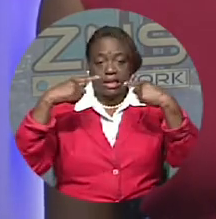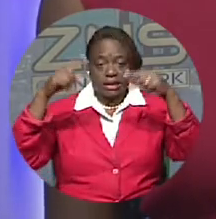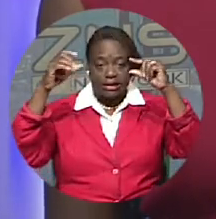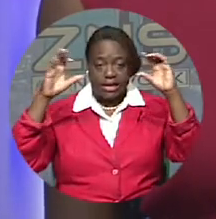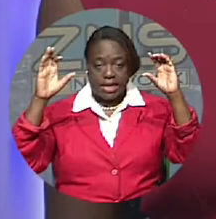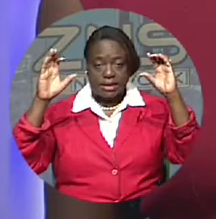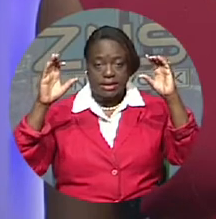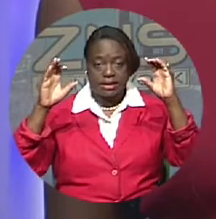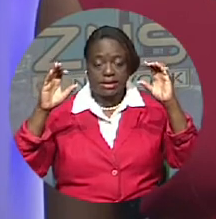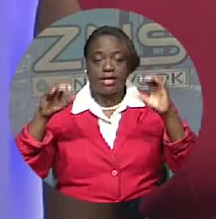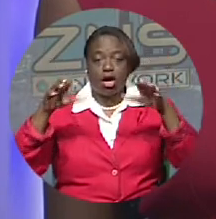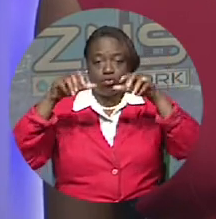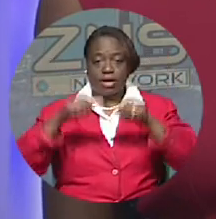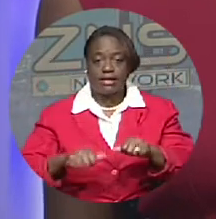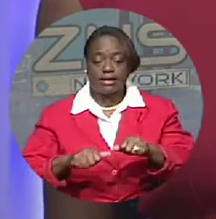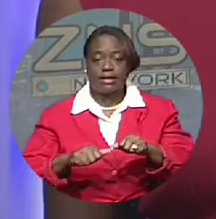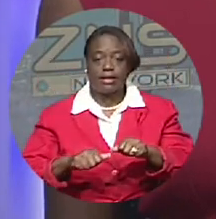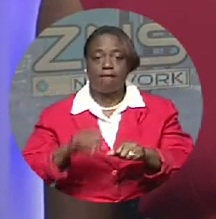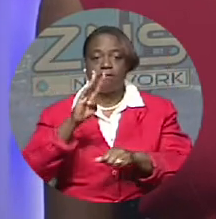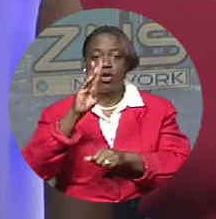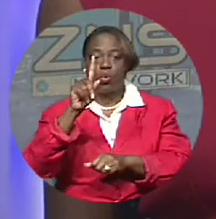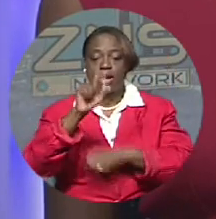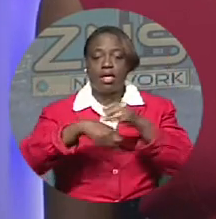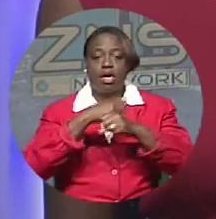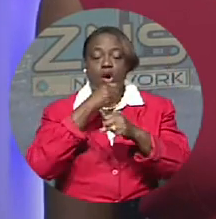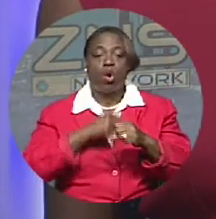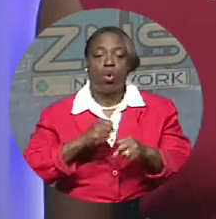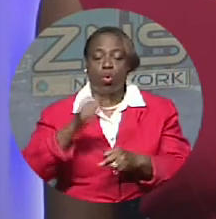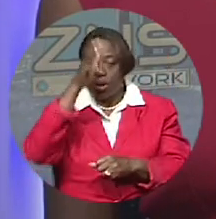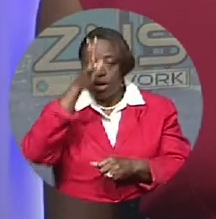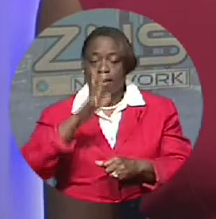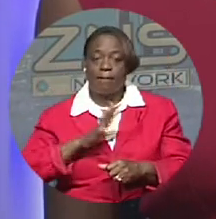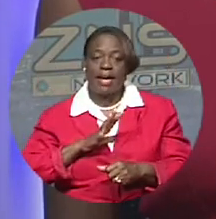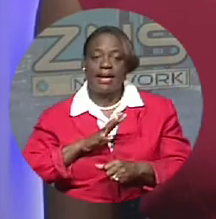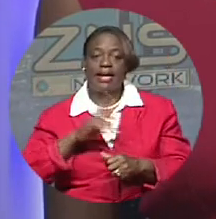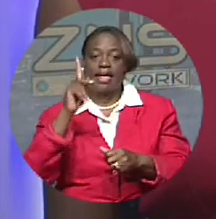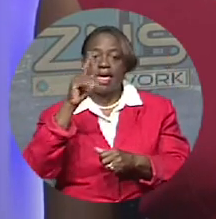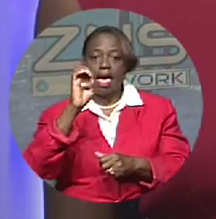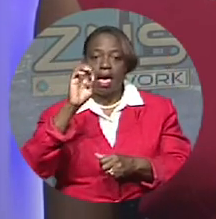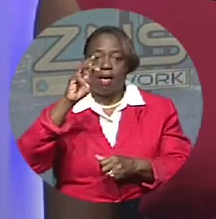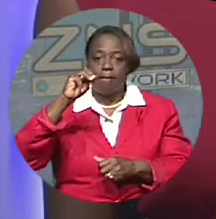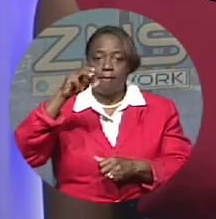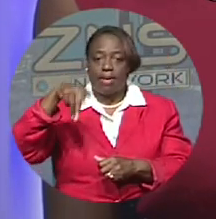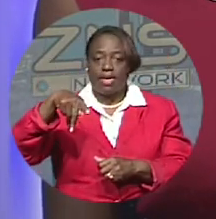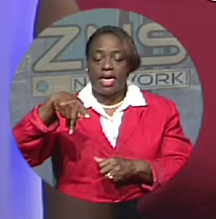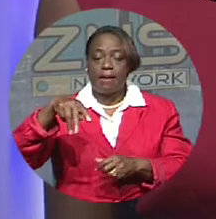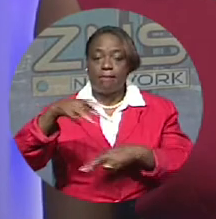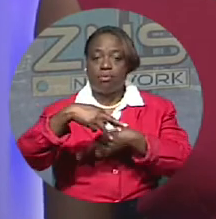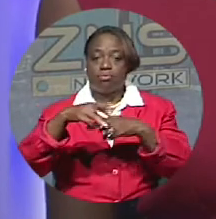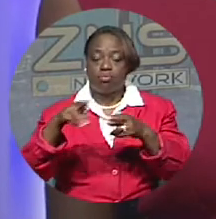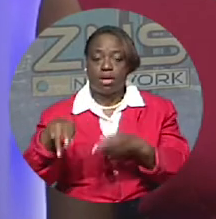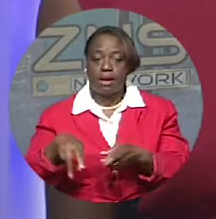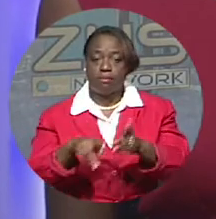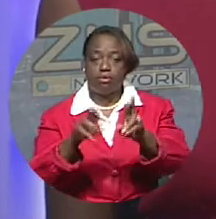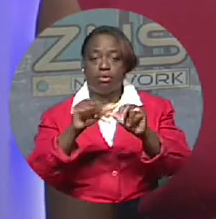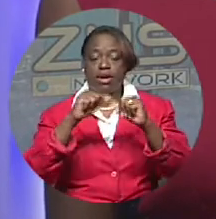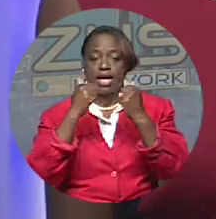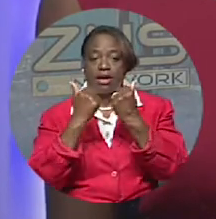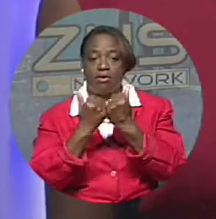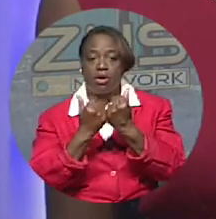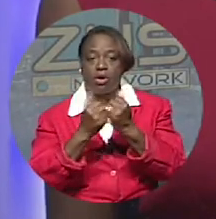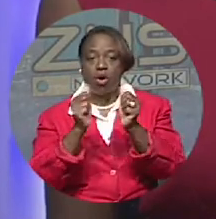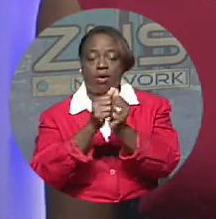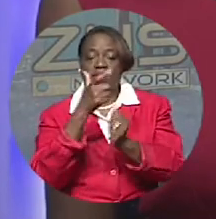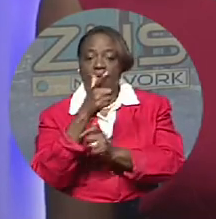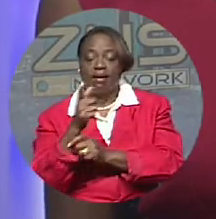man in the Kemp Road area last night after discovering a handgun along with 16 rounds of ammunition in his possession. 13 other suspects